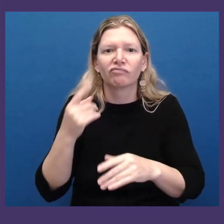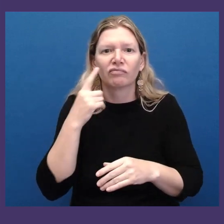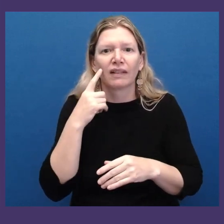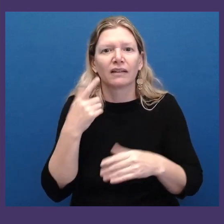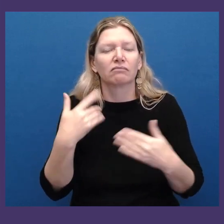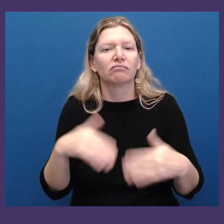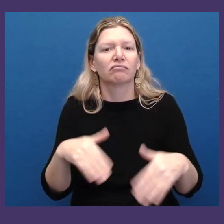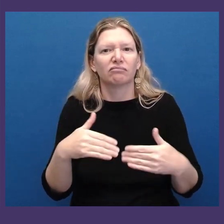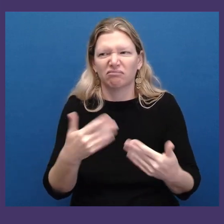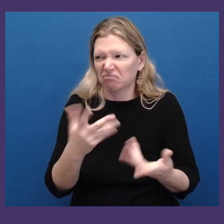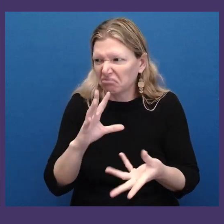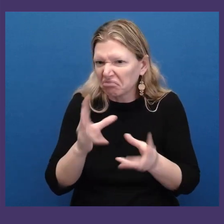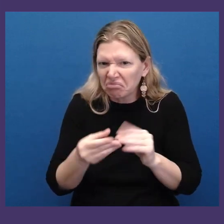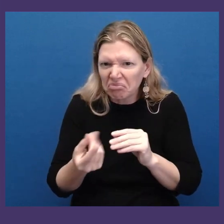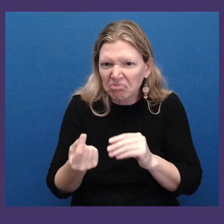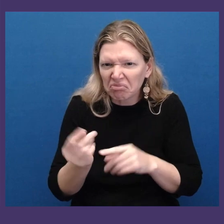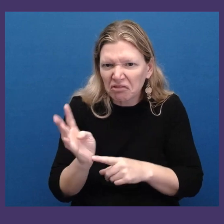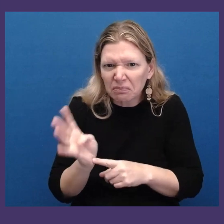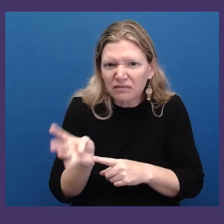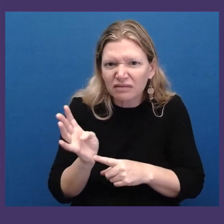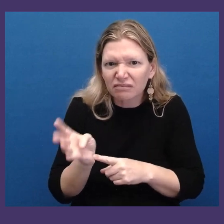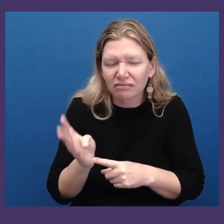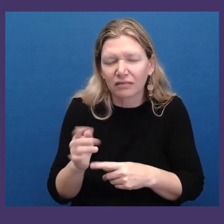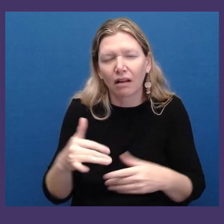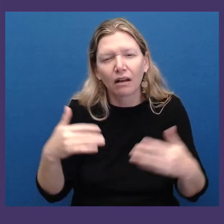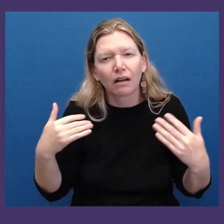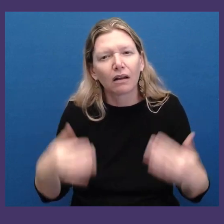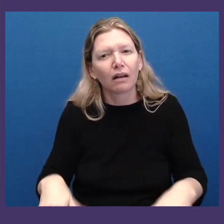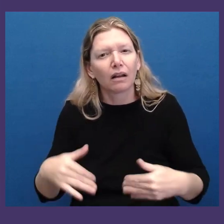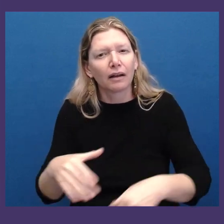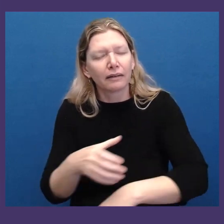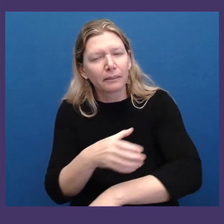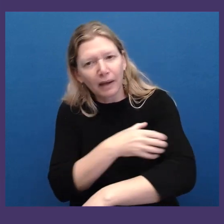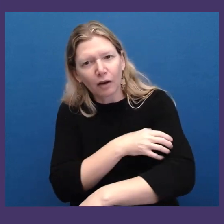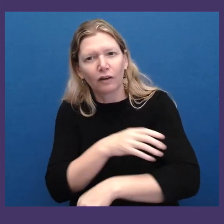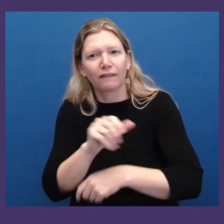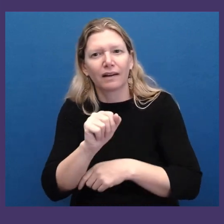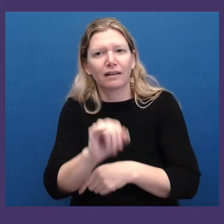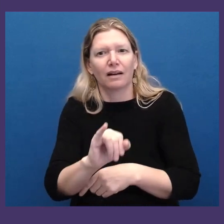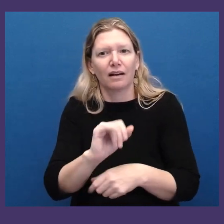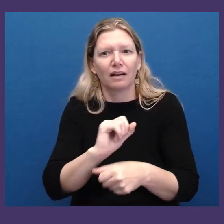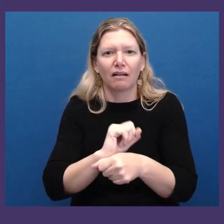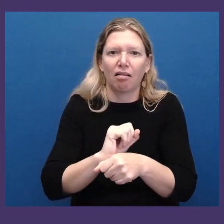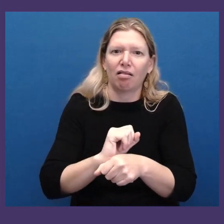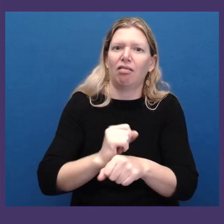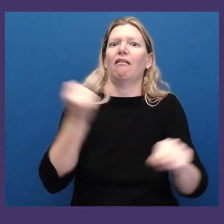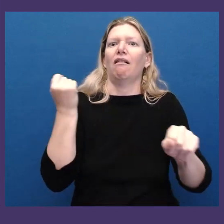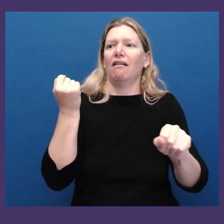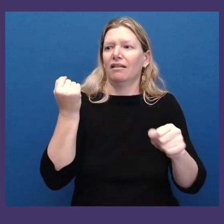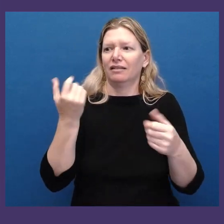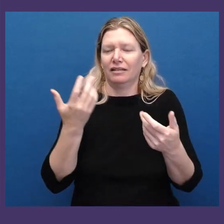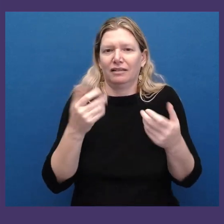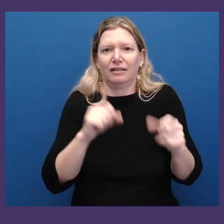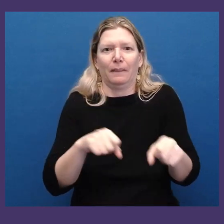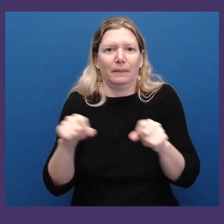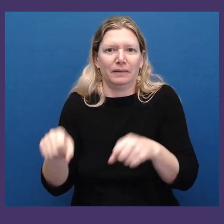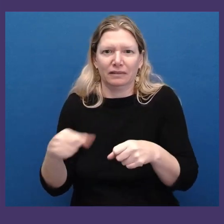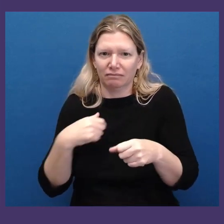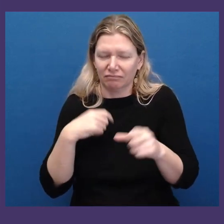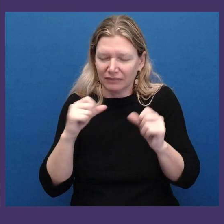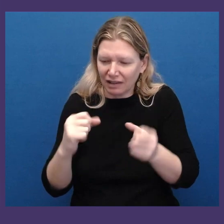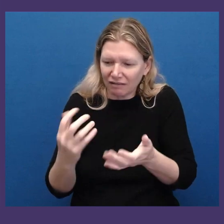That is the power that AI is unlocking. I'm using AI to build AI-enhanced apps that make